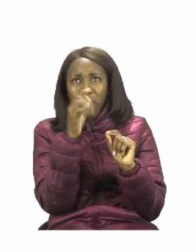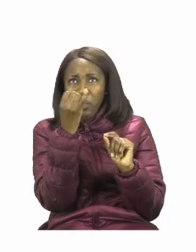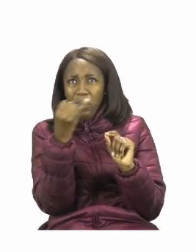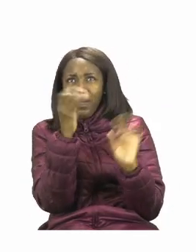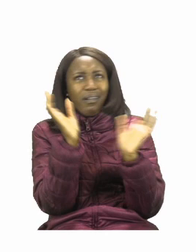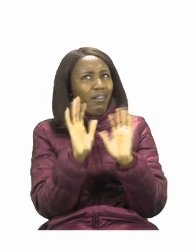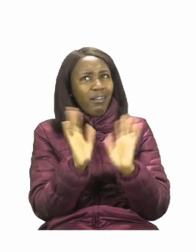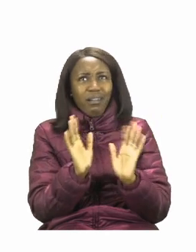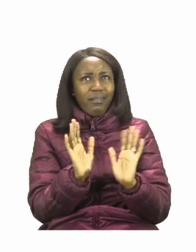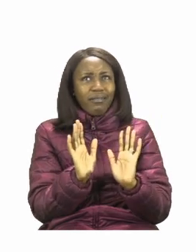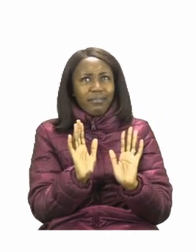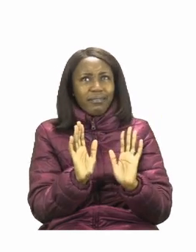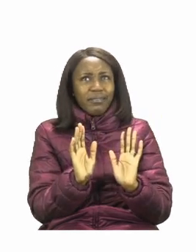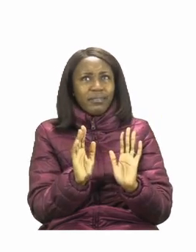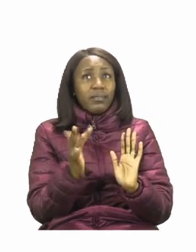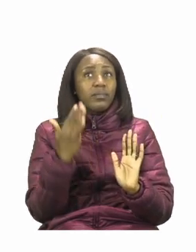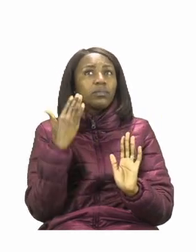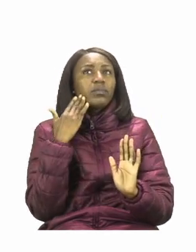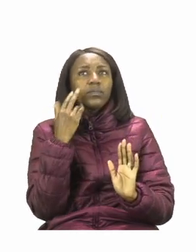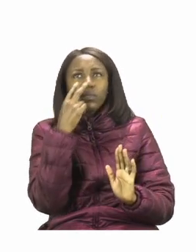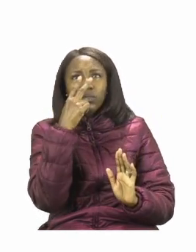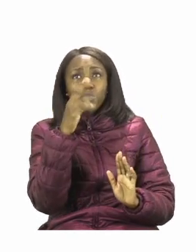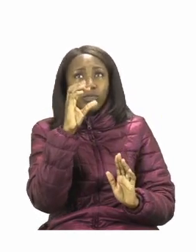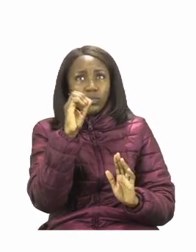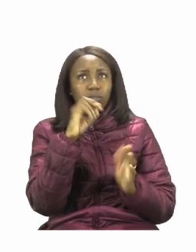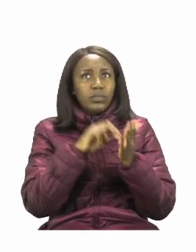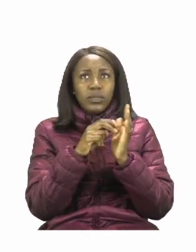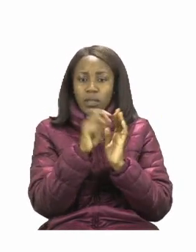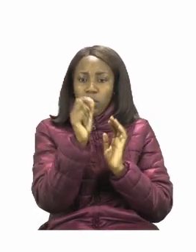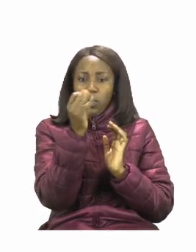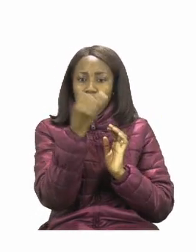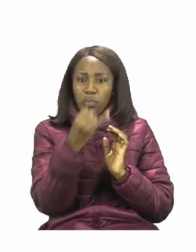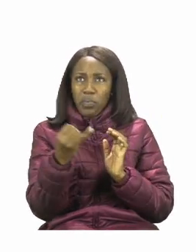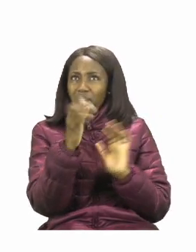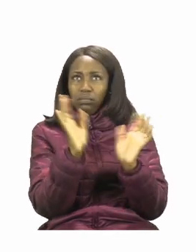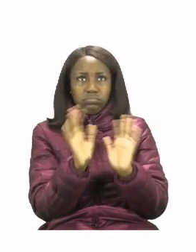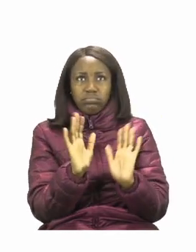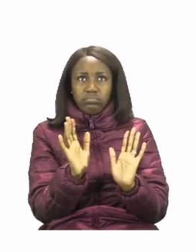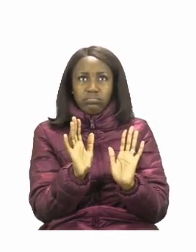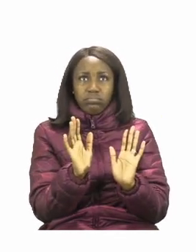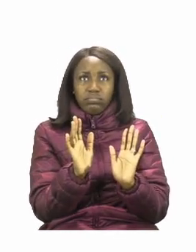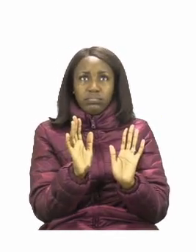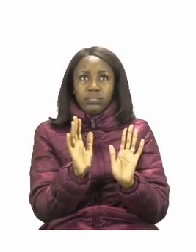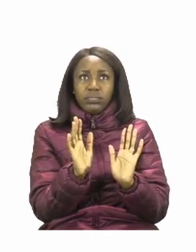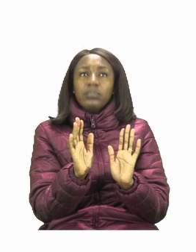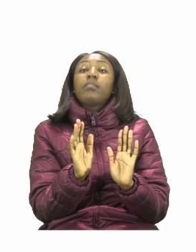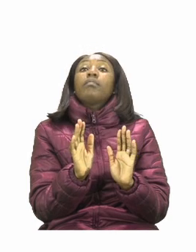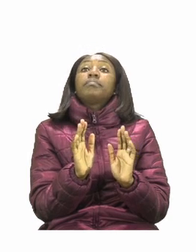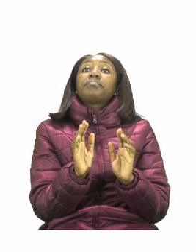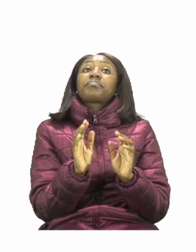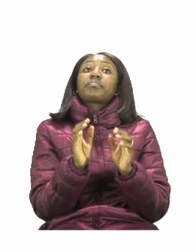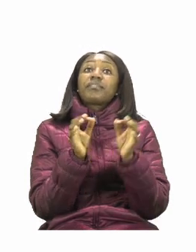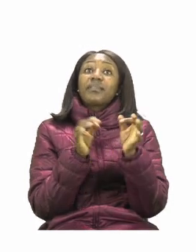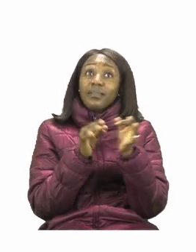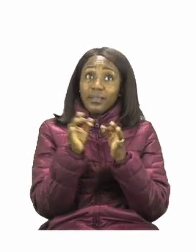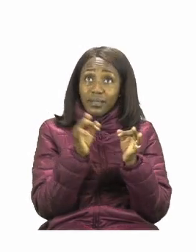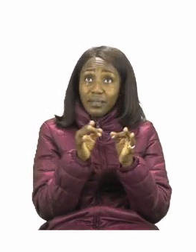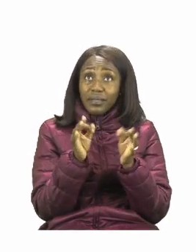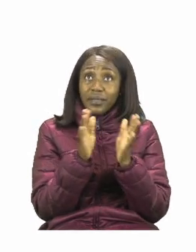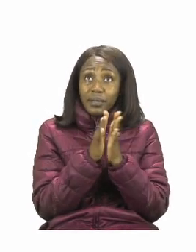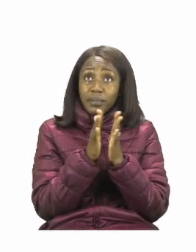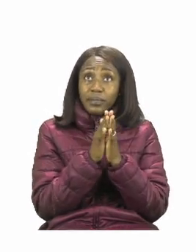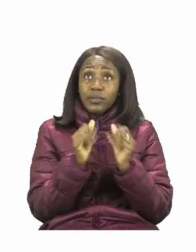nothing on the rod. Then it says, you have to draw your own abacus for